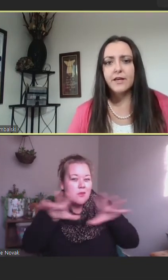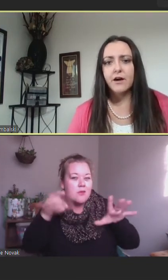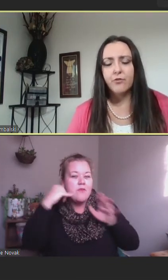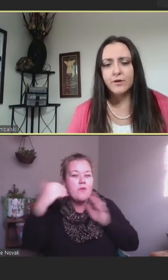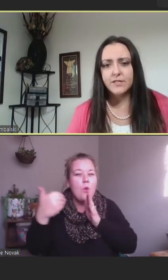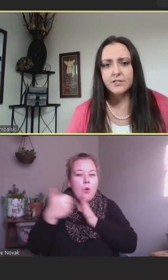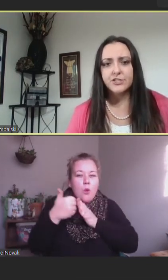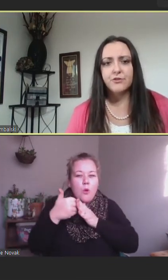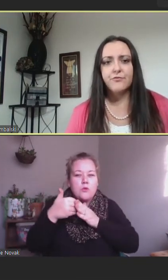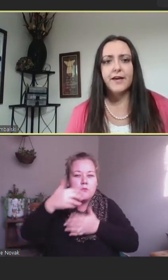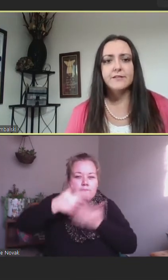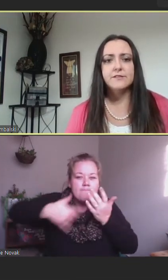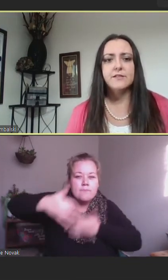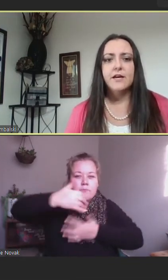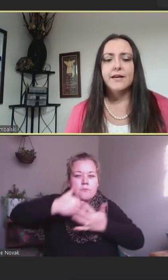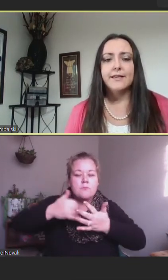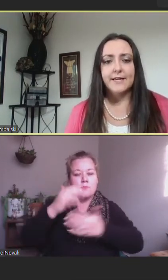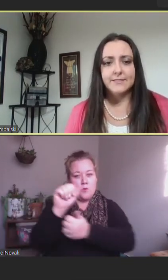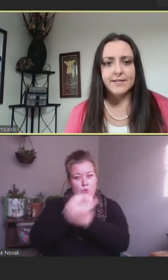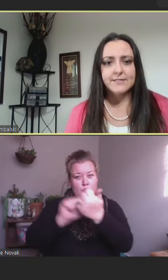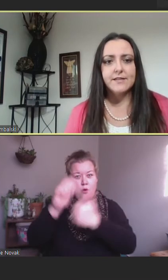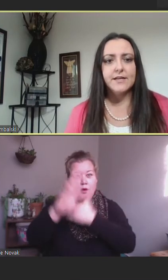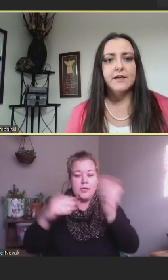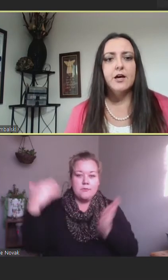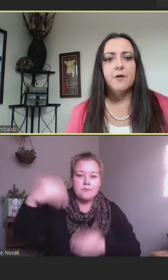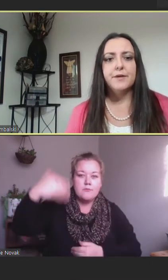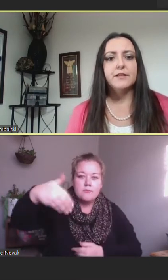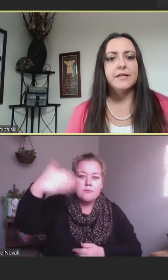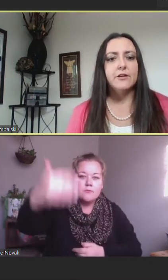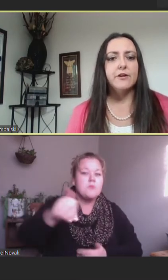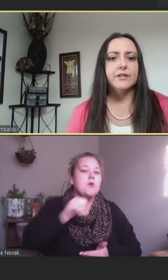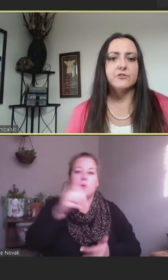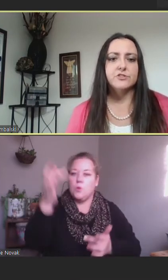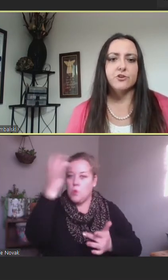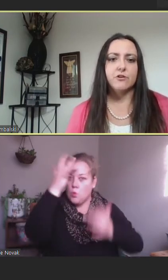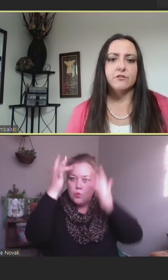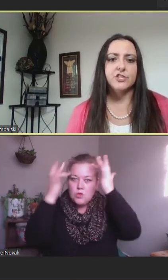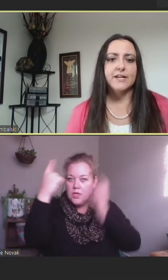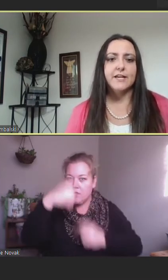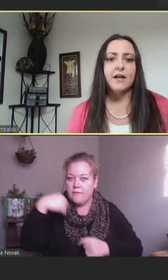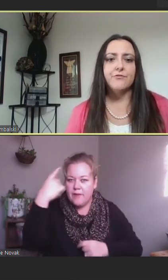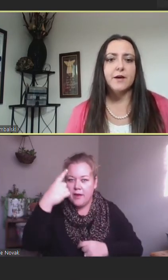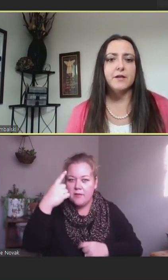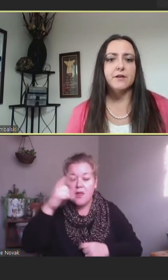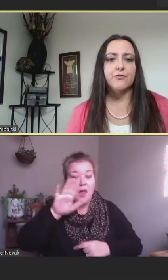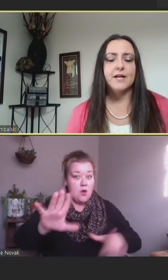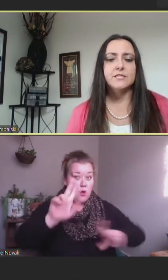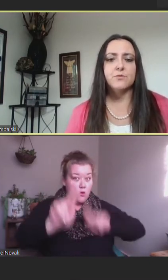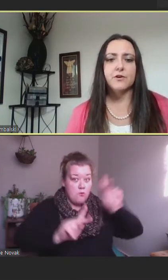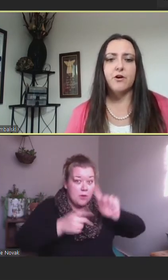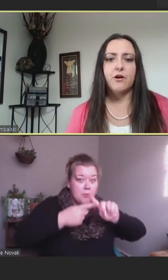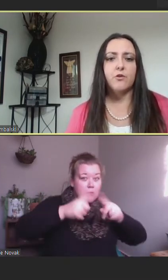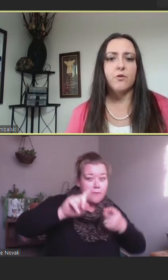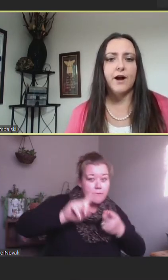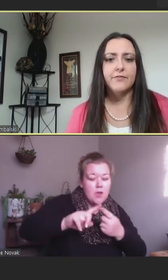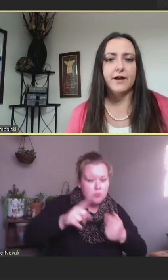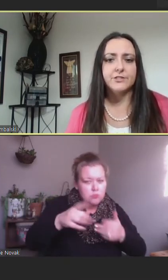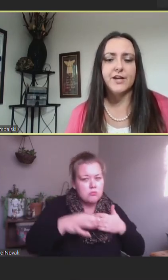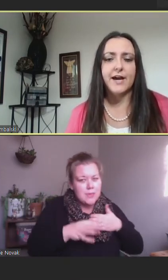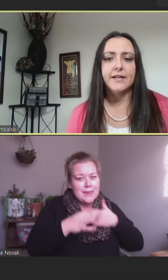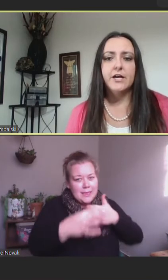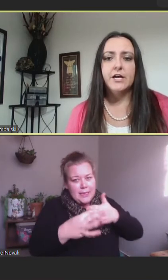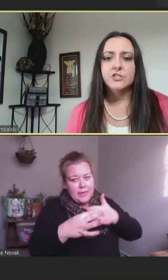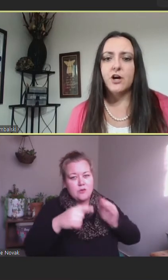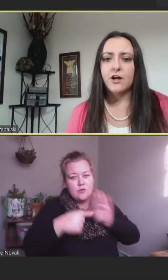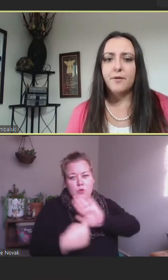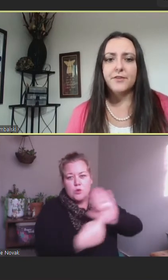frequently, avoid touching your face, get tested, be a leader in your circle. Check in on family and friends with a call or online